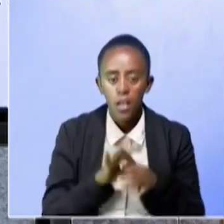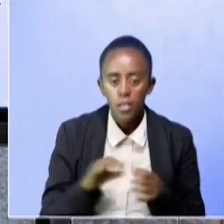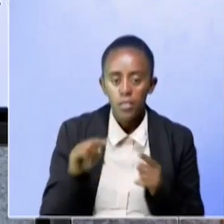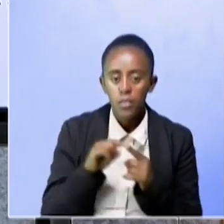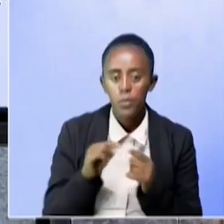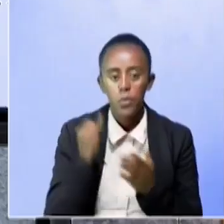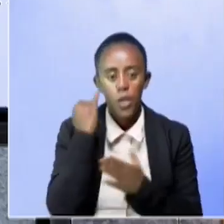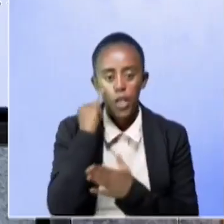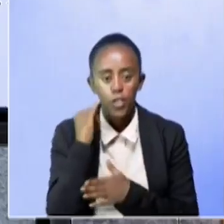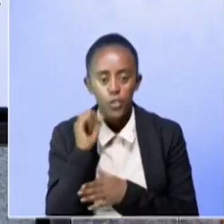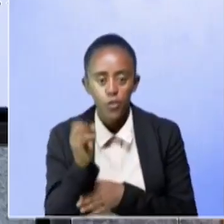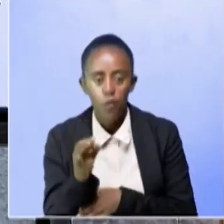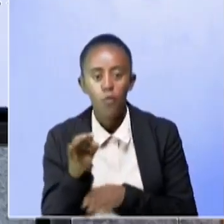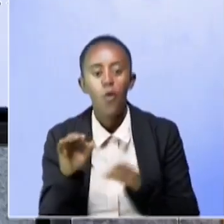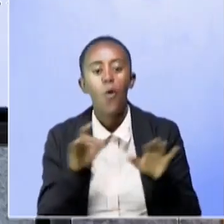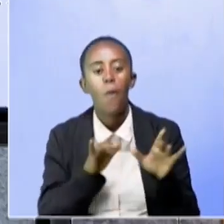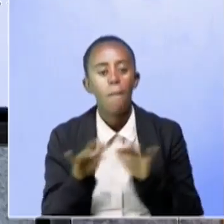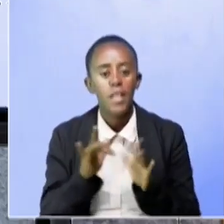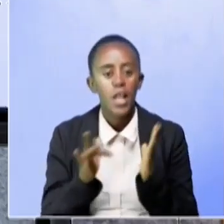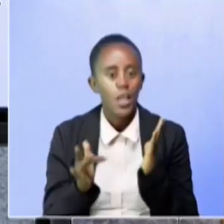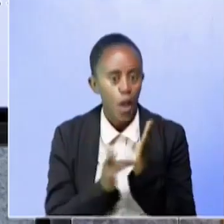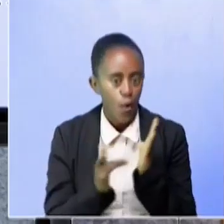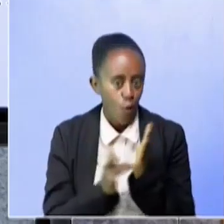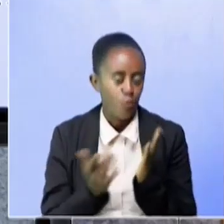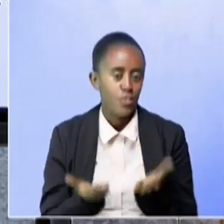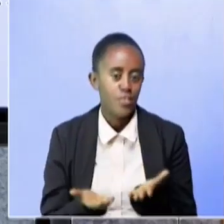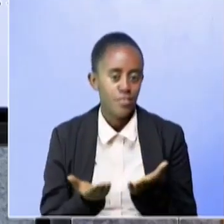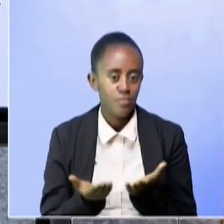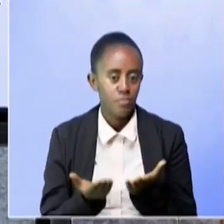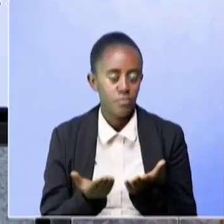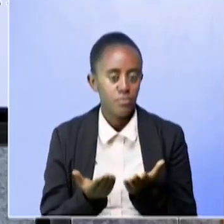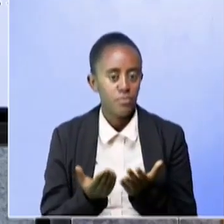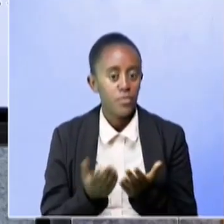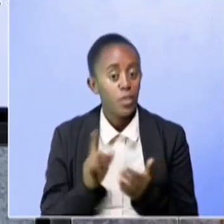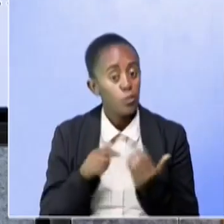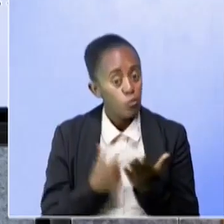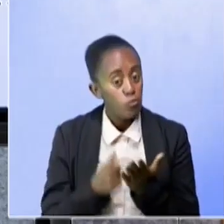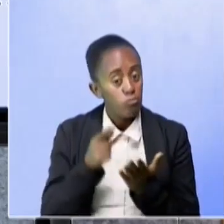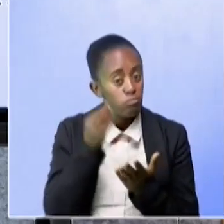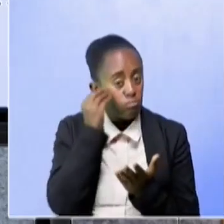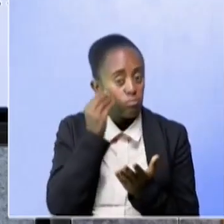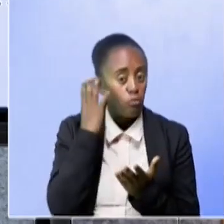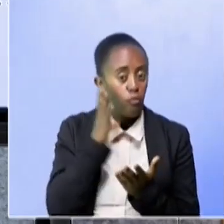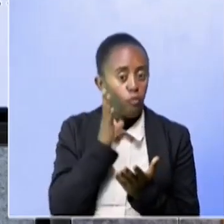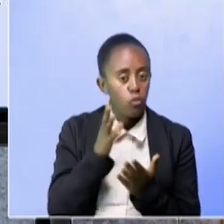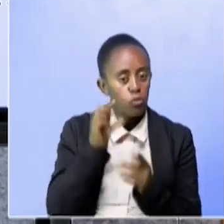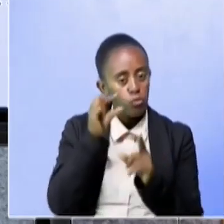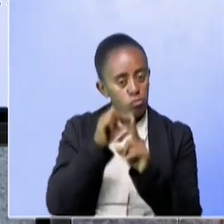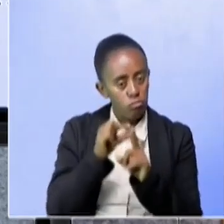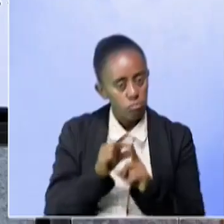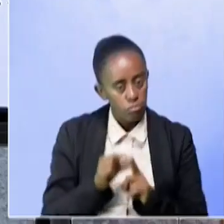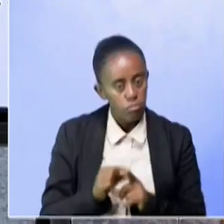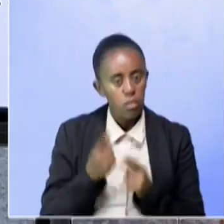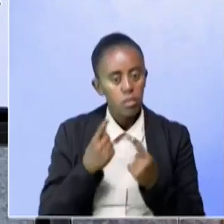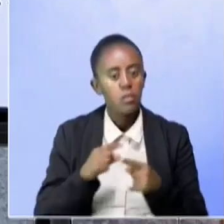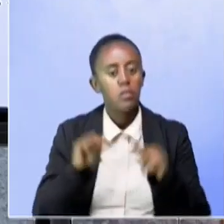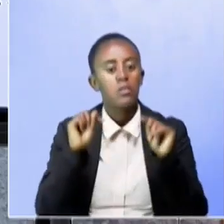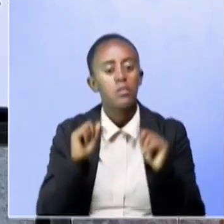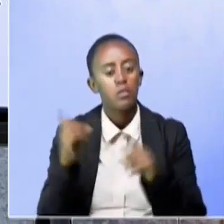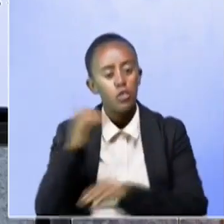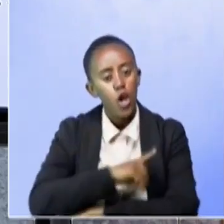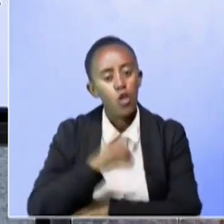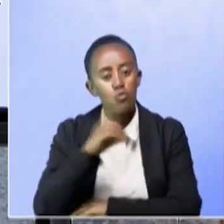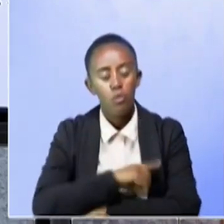of computer technology. So don't forget those vocabularies and try to use them in your day-to-day